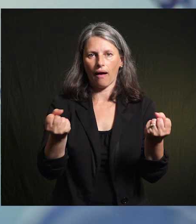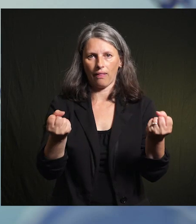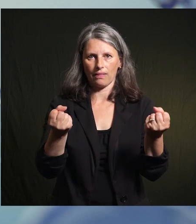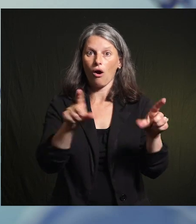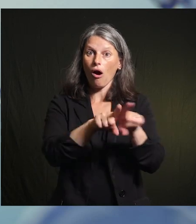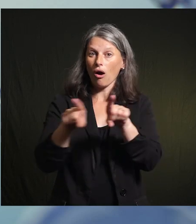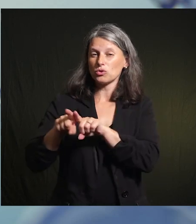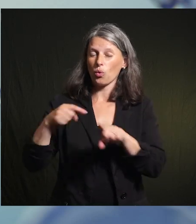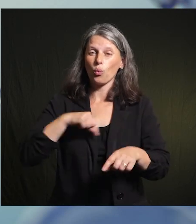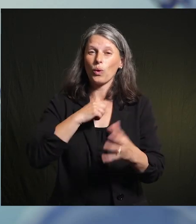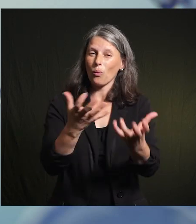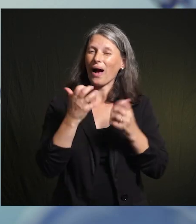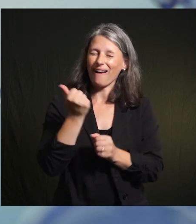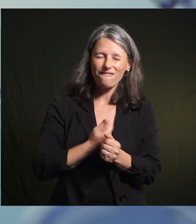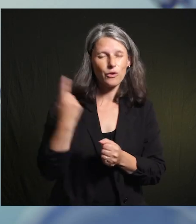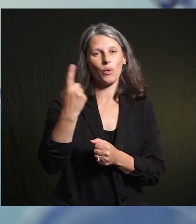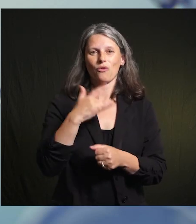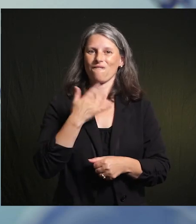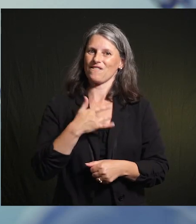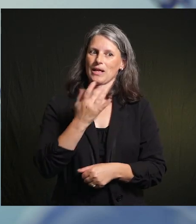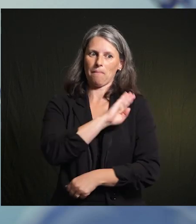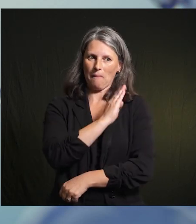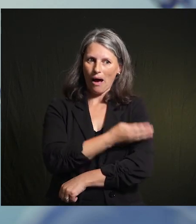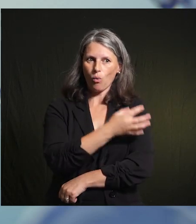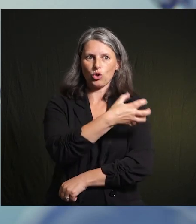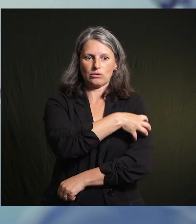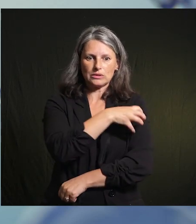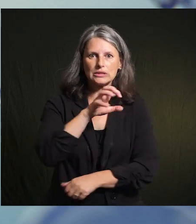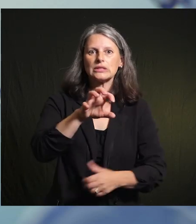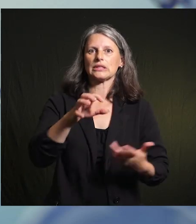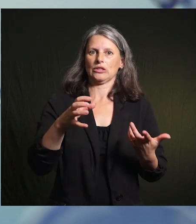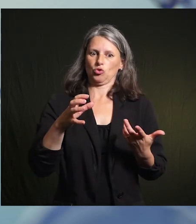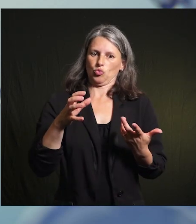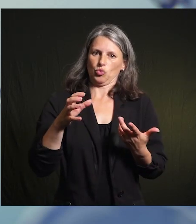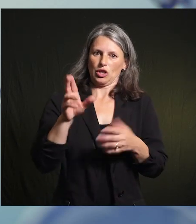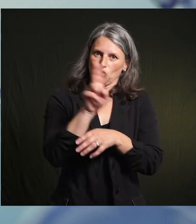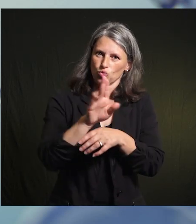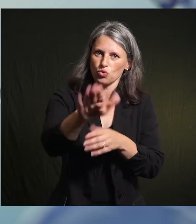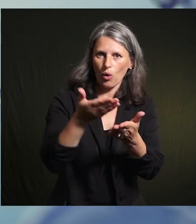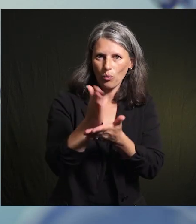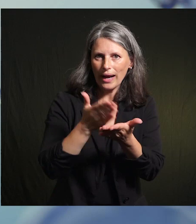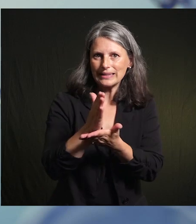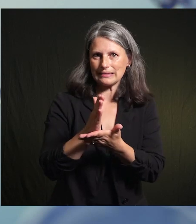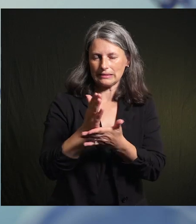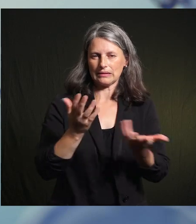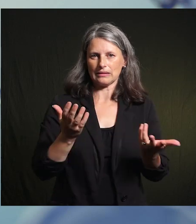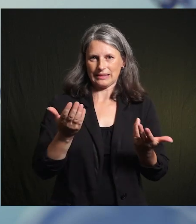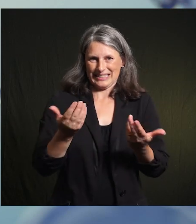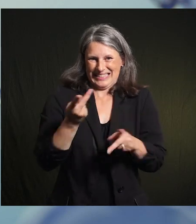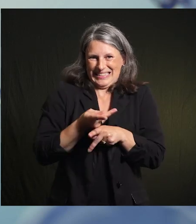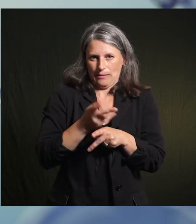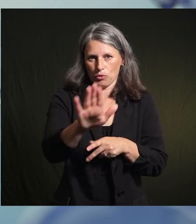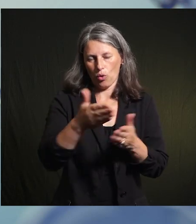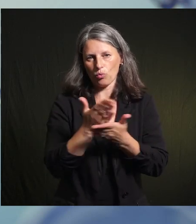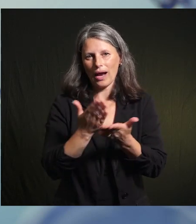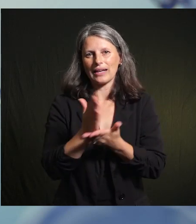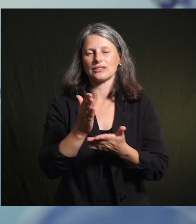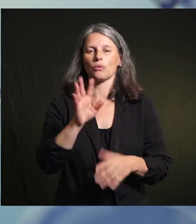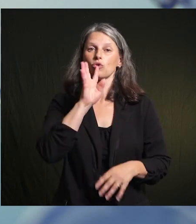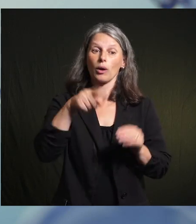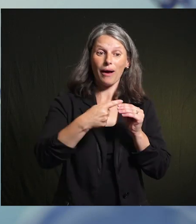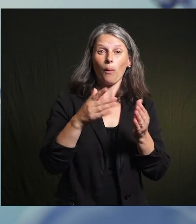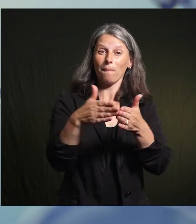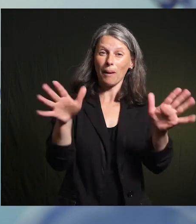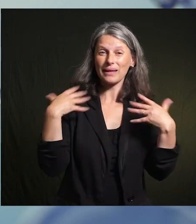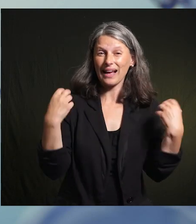We also want everyone to be empowered to exercise all of their rights. And when it comes to public health and when it comes to